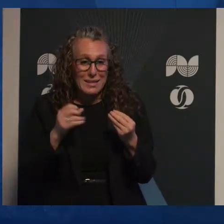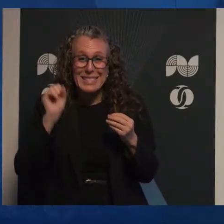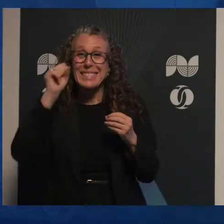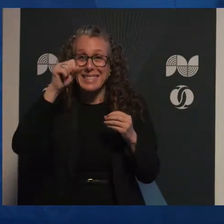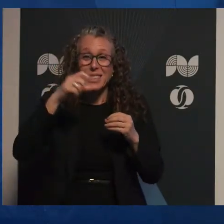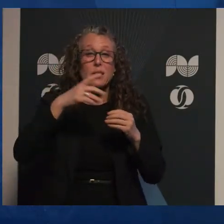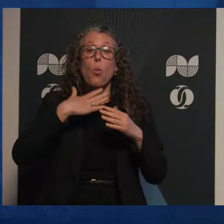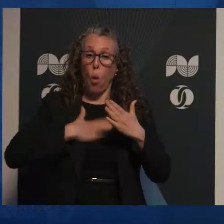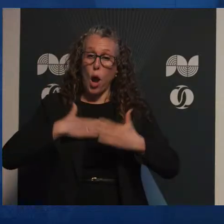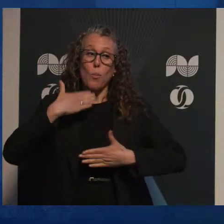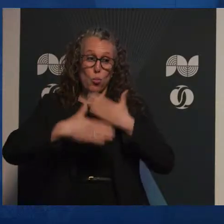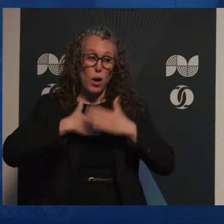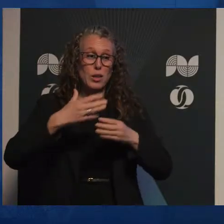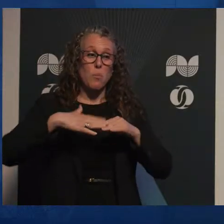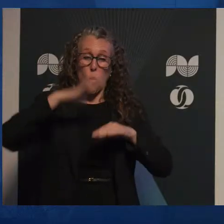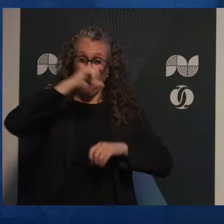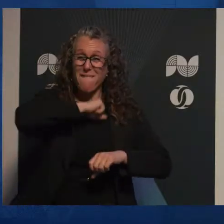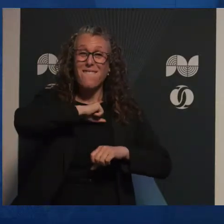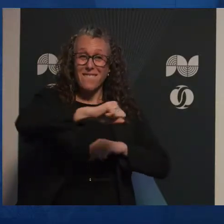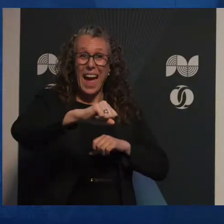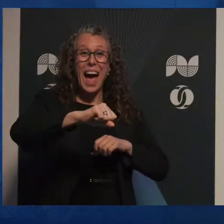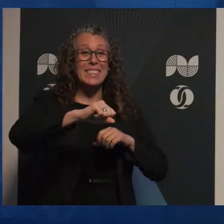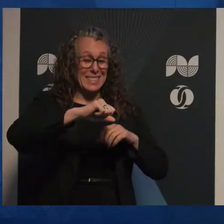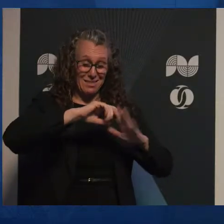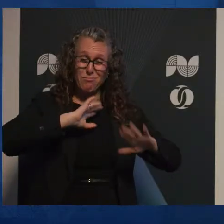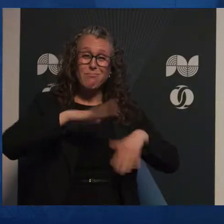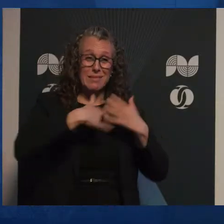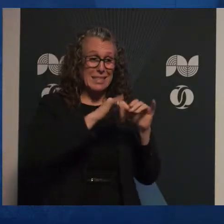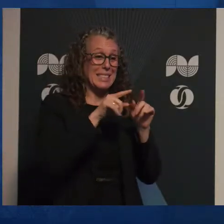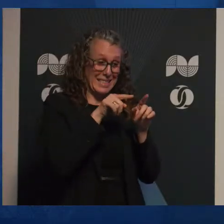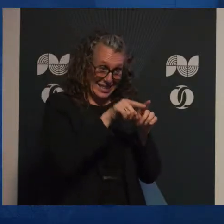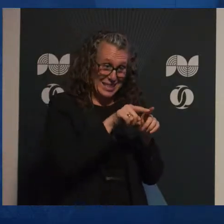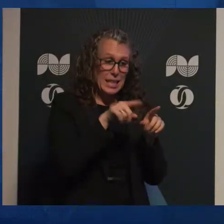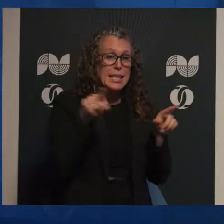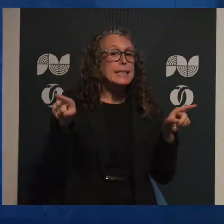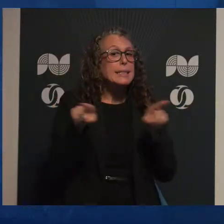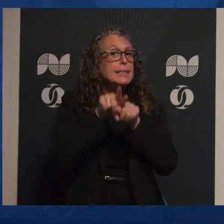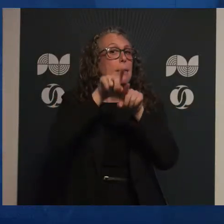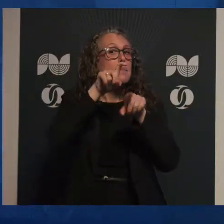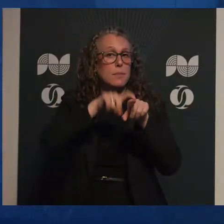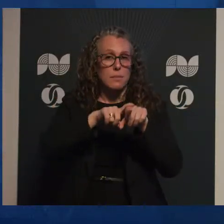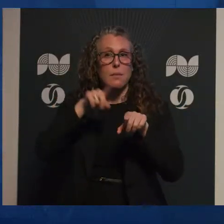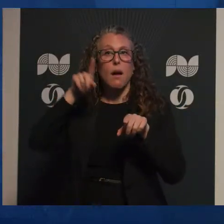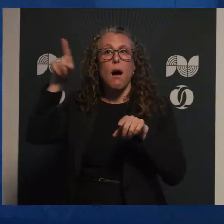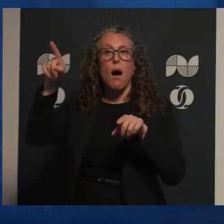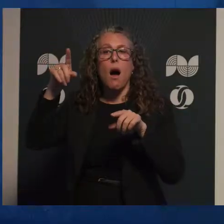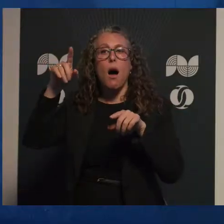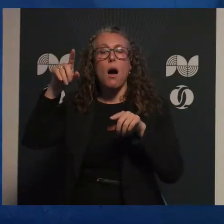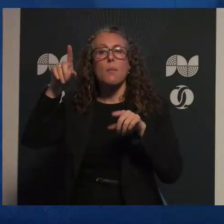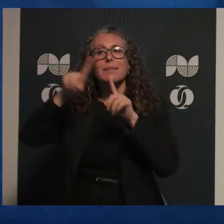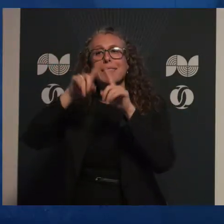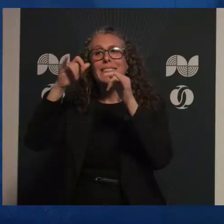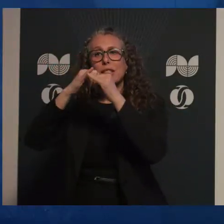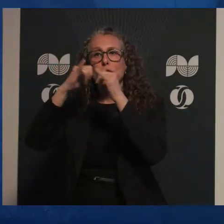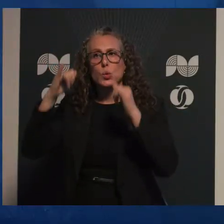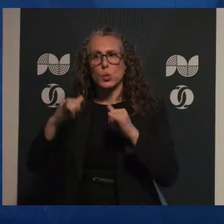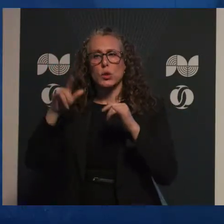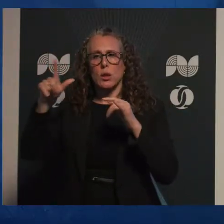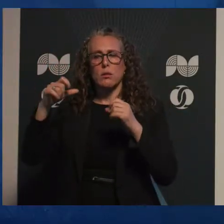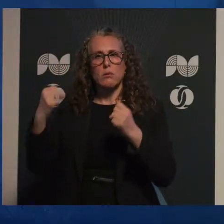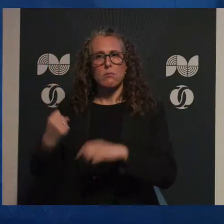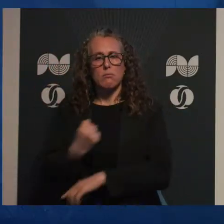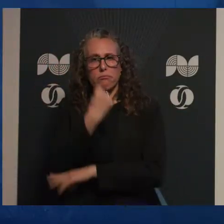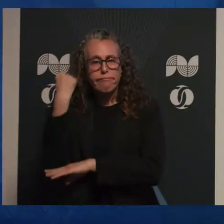tape, on the other hand, we ensure that institutions are intact, that standards are